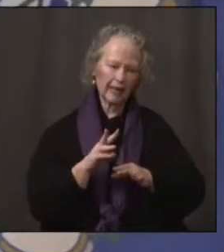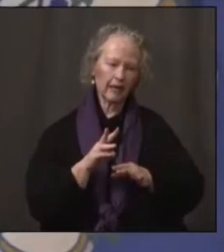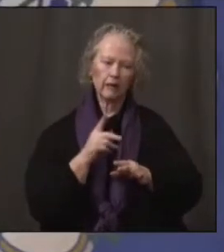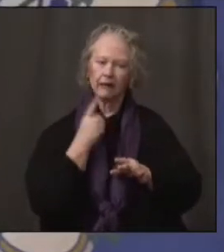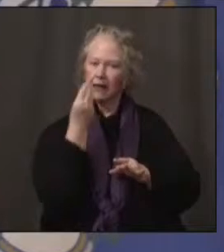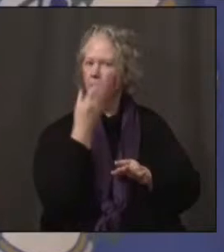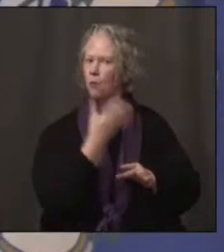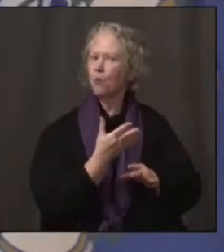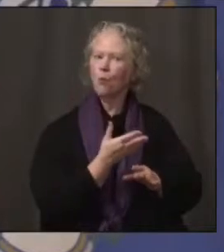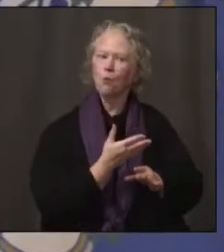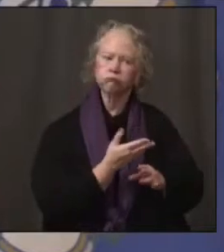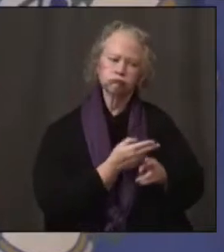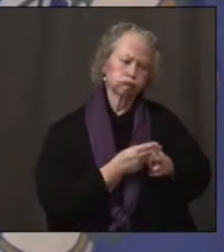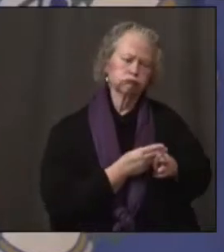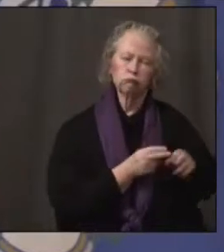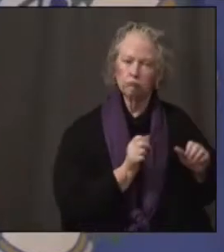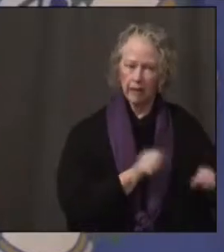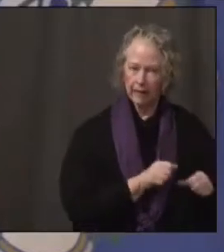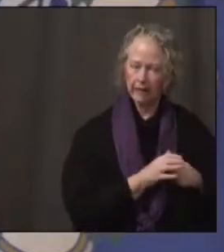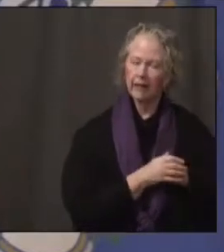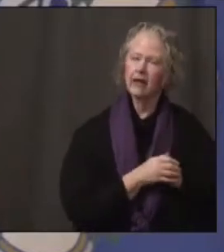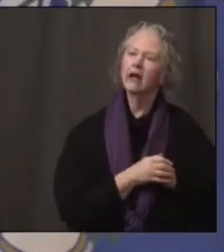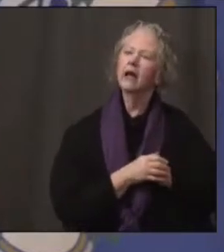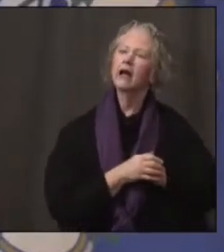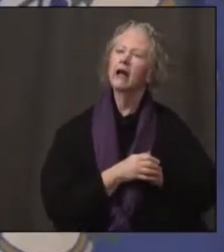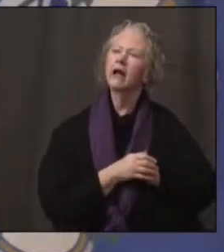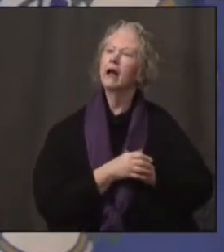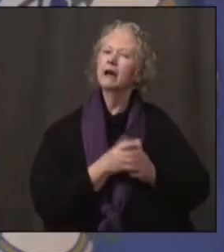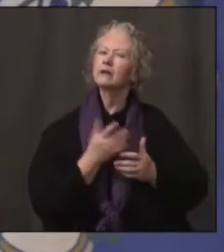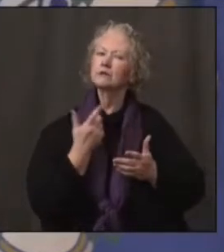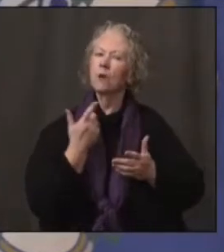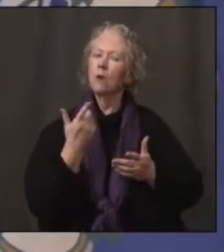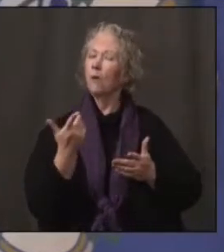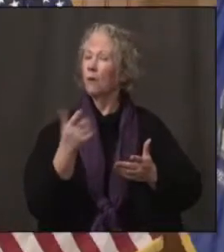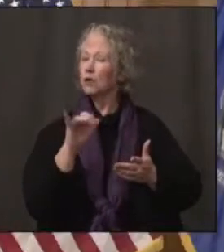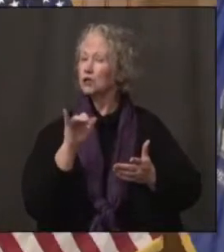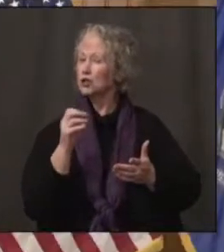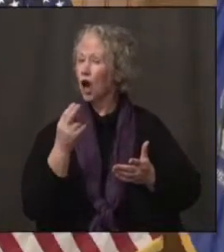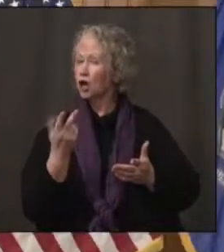updates. What is not consistent in there, Josh?